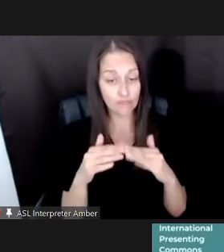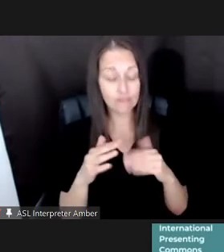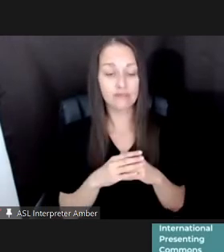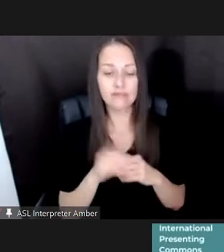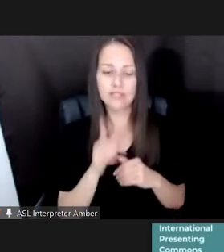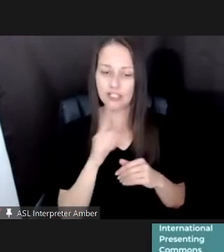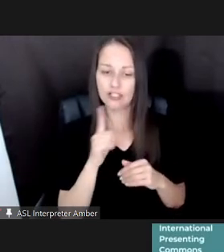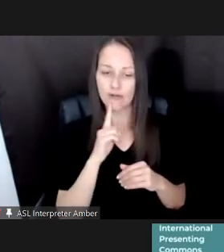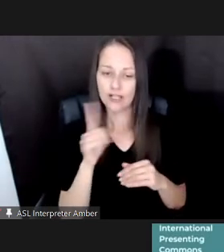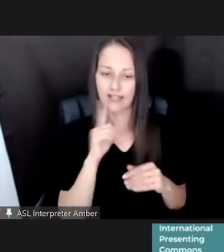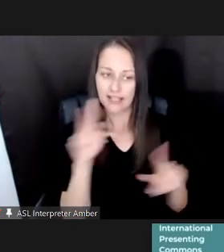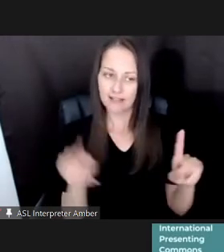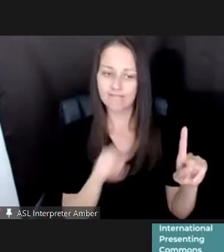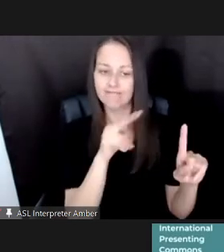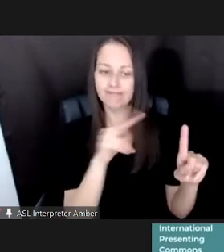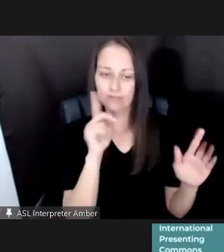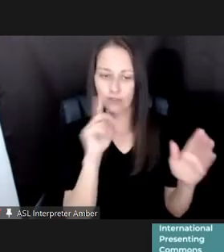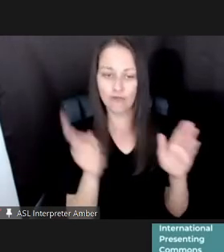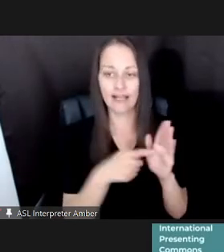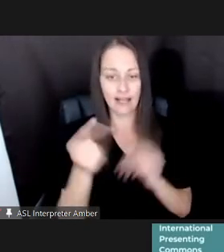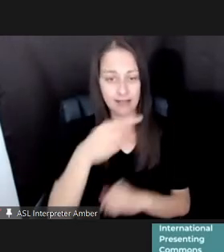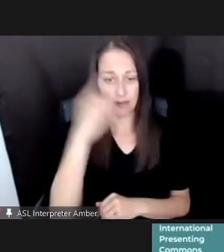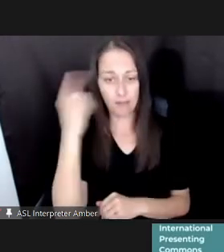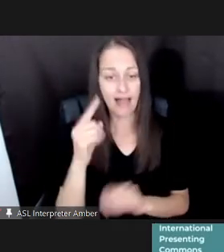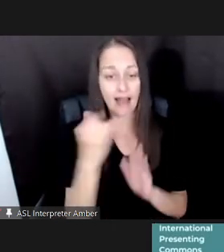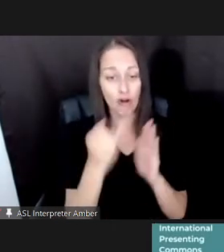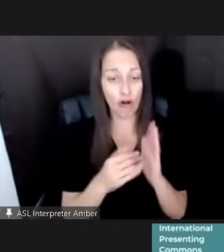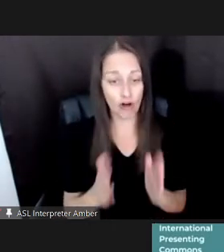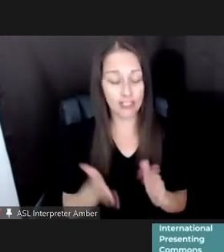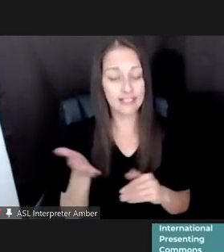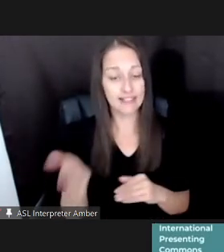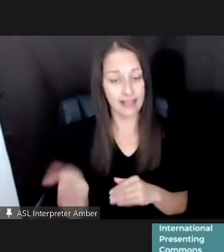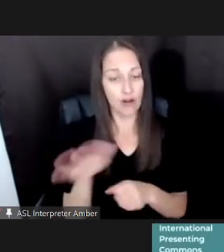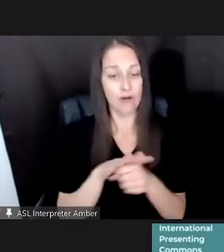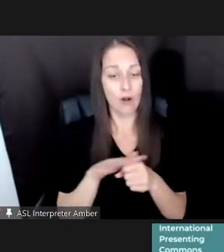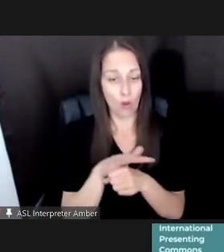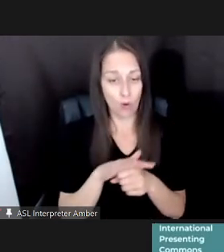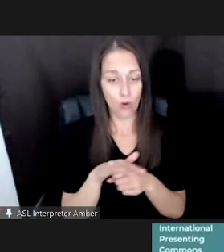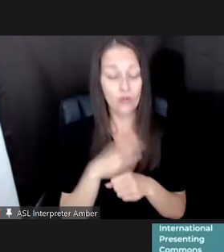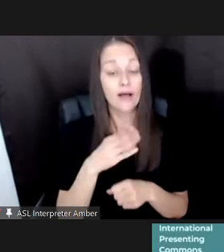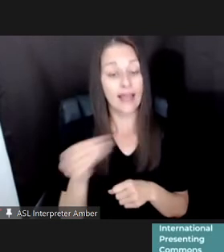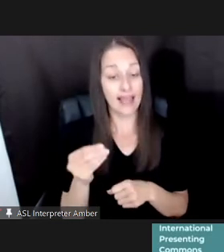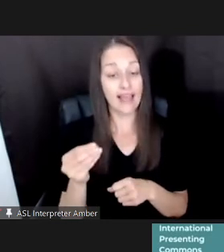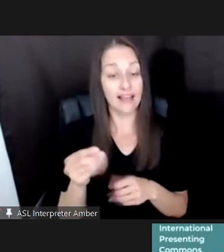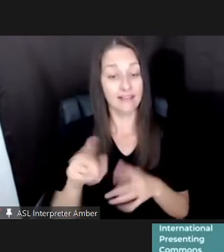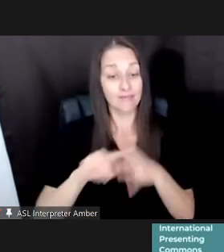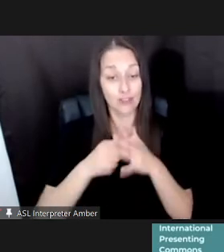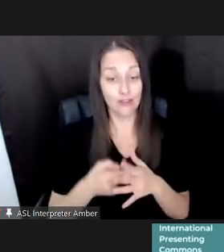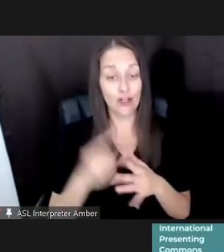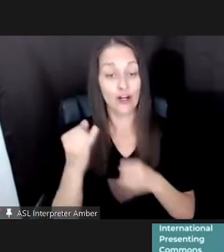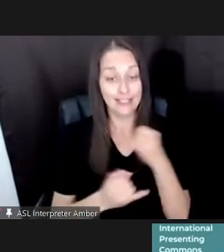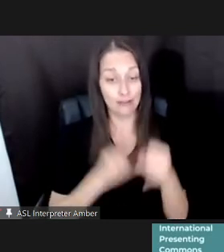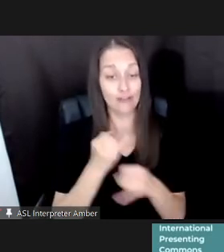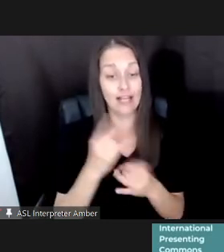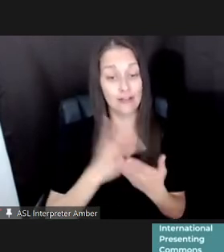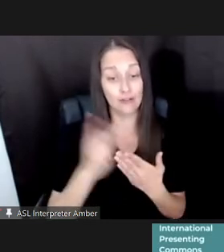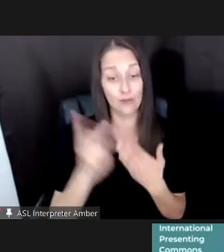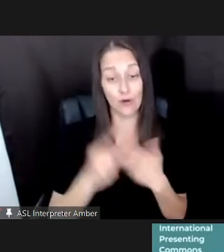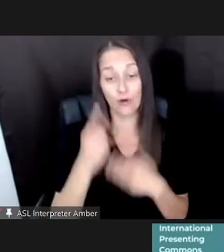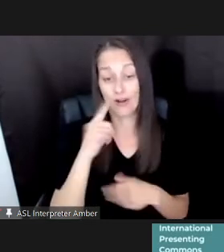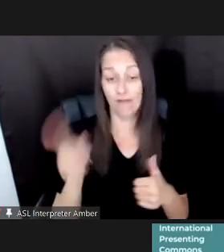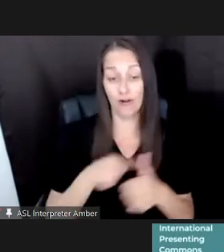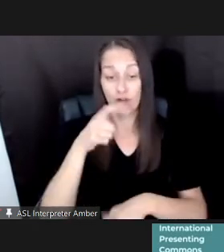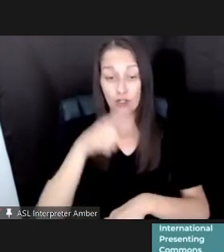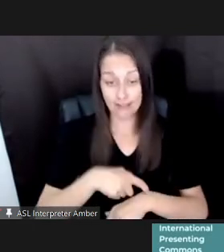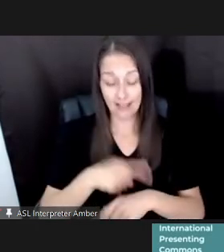Black artists who are influential in the community in our local programming, and introduce international programming for the first time here from